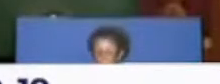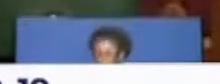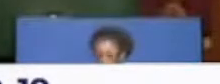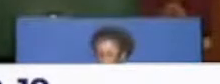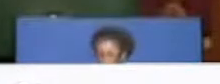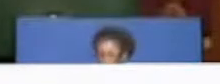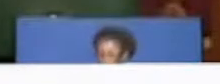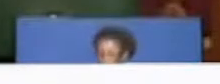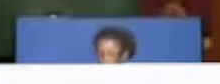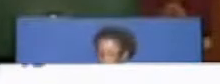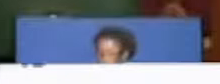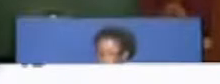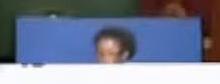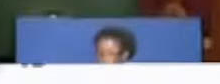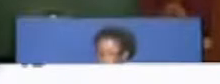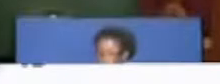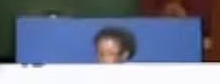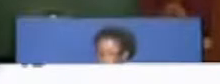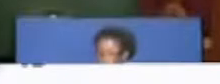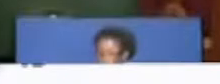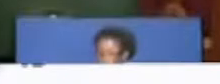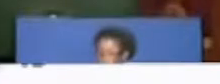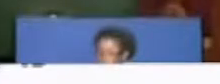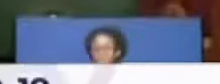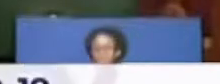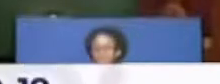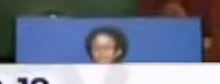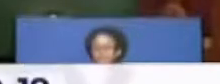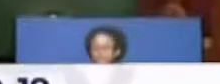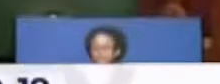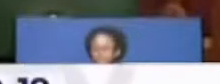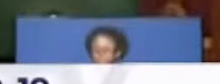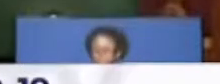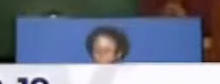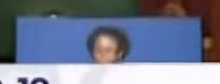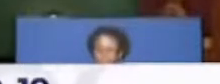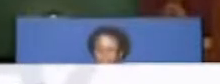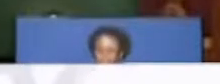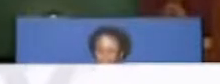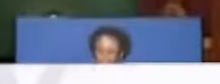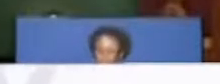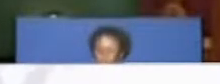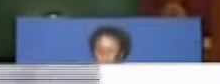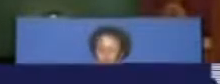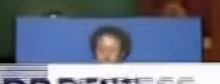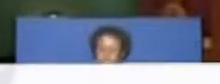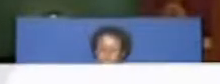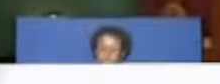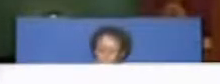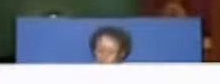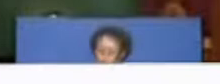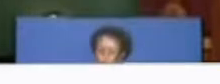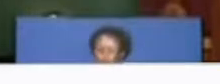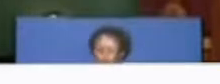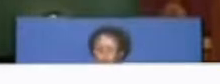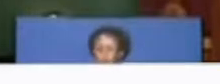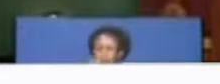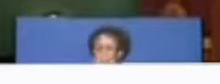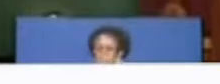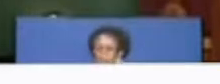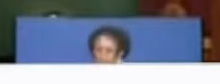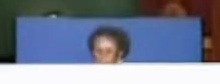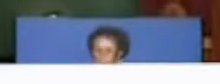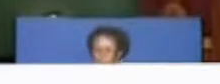whose tenant was an 8-point economic stimulus program amounting to some Kenya shillings